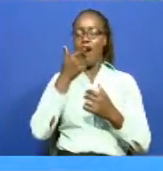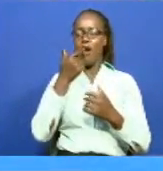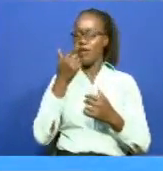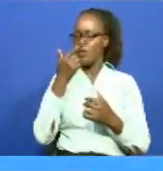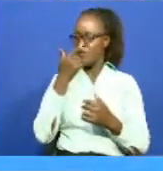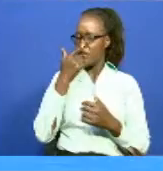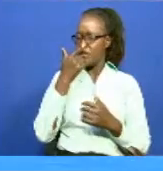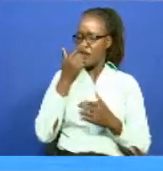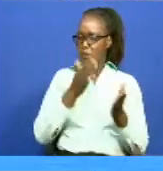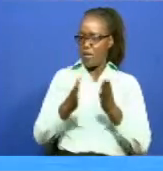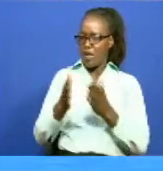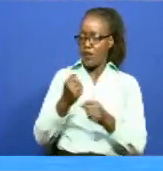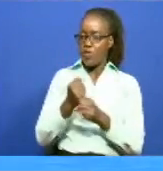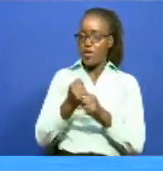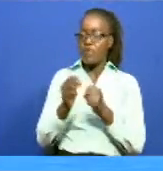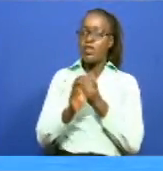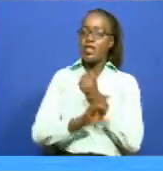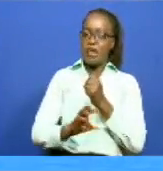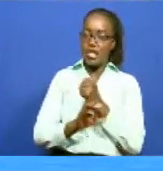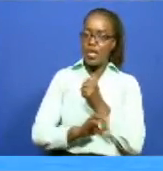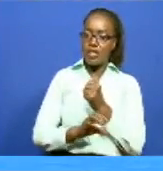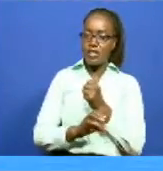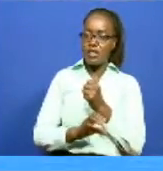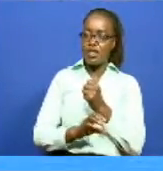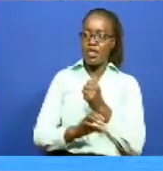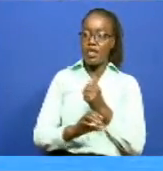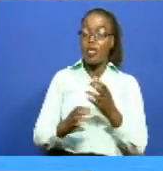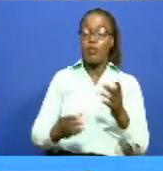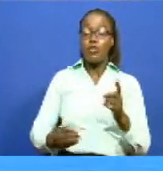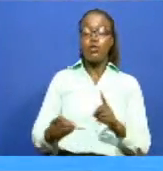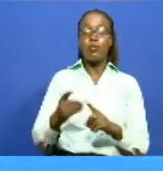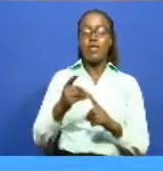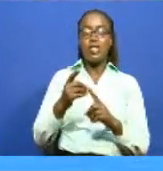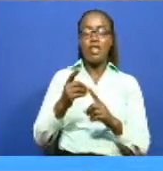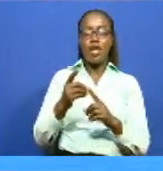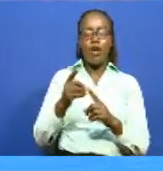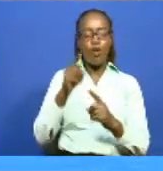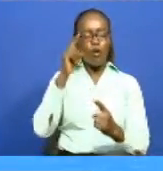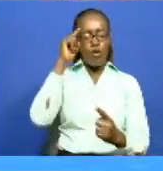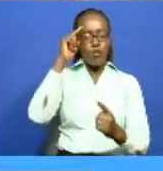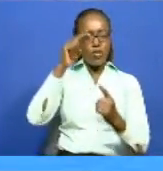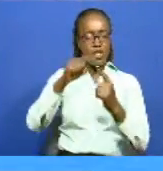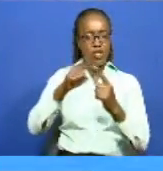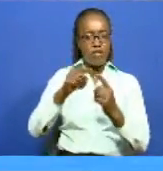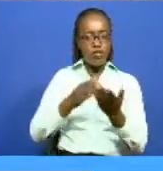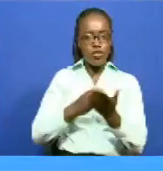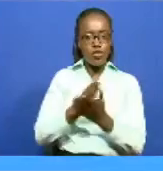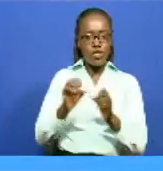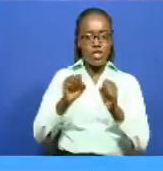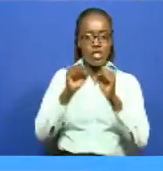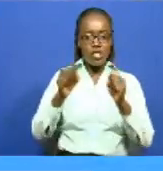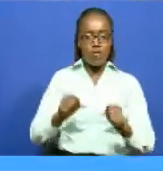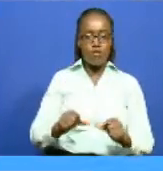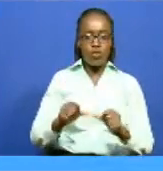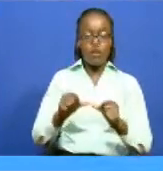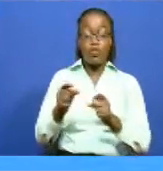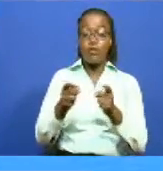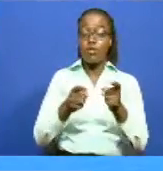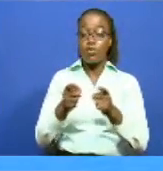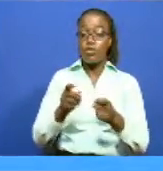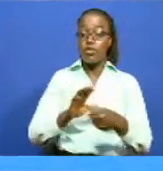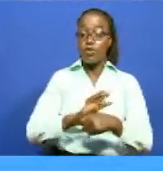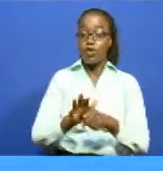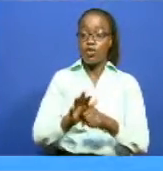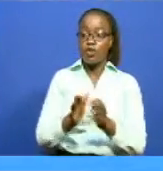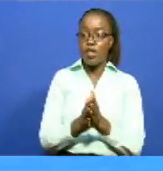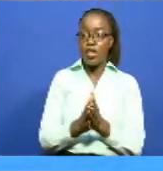country, a testing strategy that is able to meet the objective of ensuring that the system is continuing on as we contain the pandemic. And